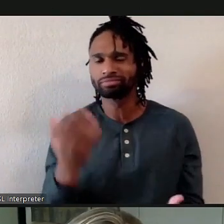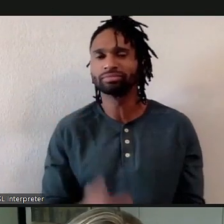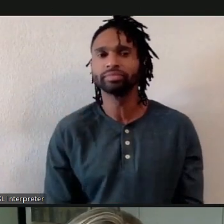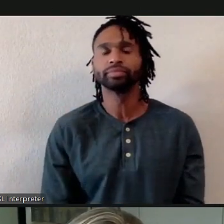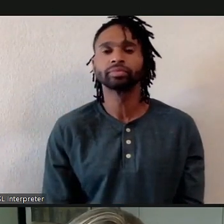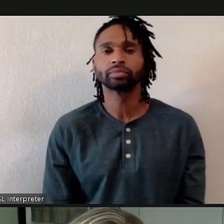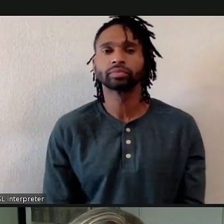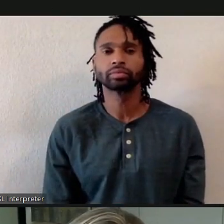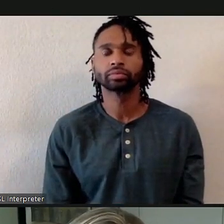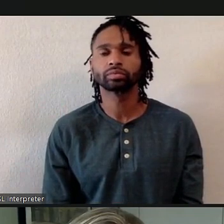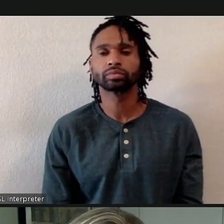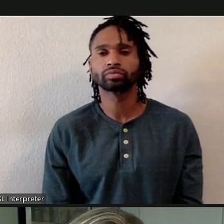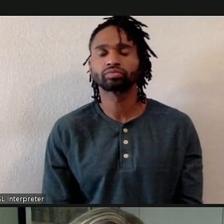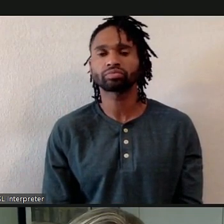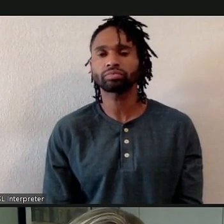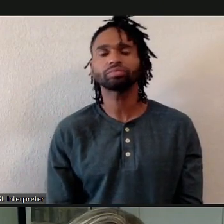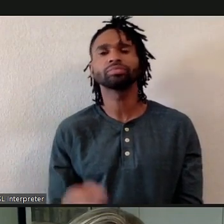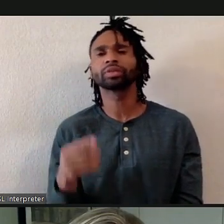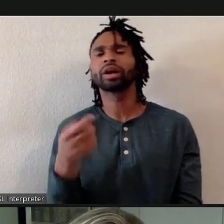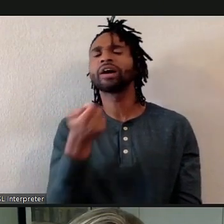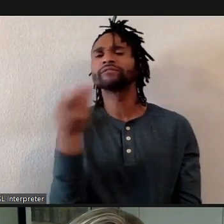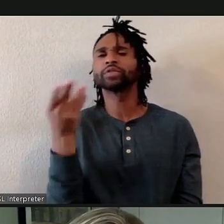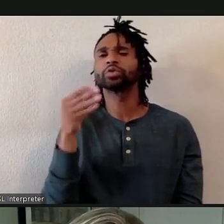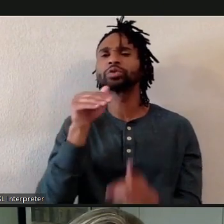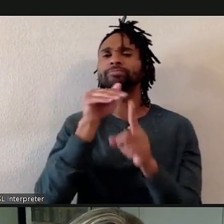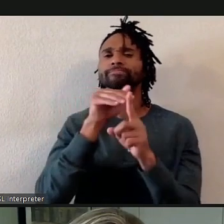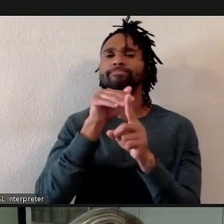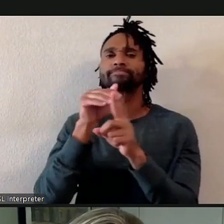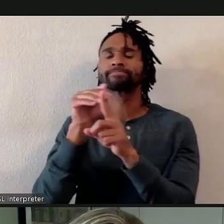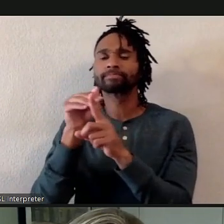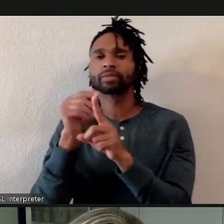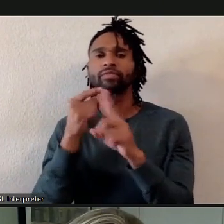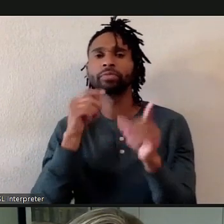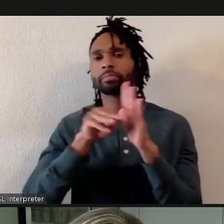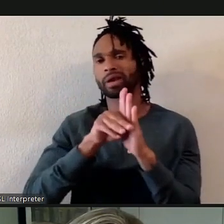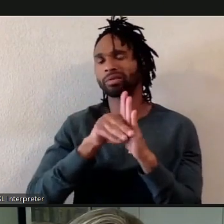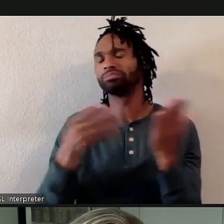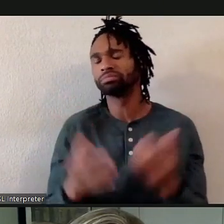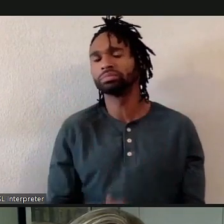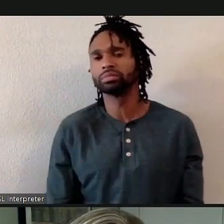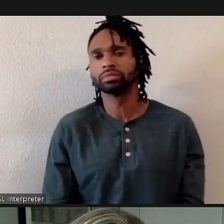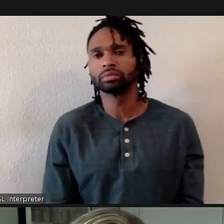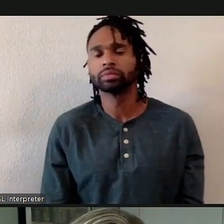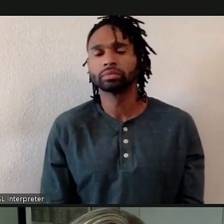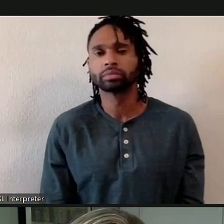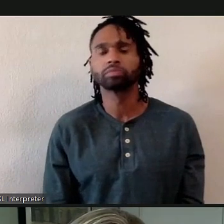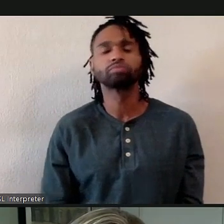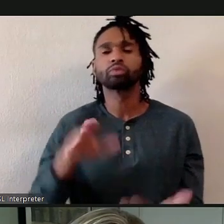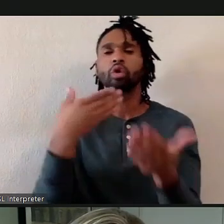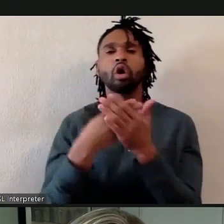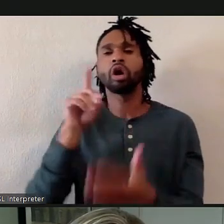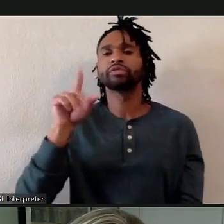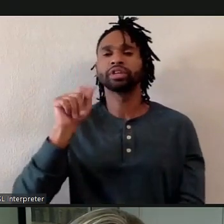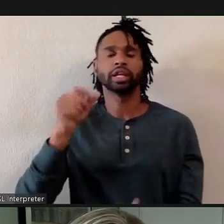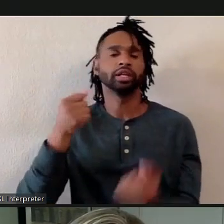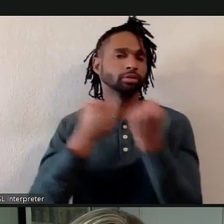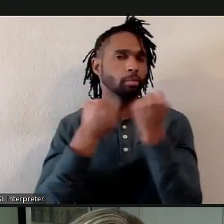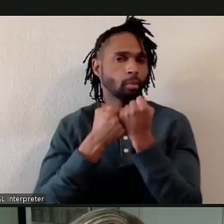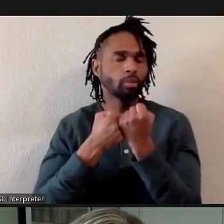So just a few key messages from the model. So I think all the data support that